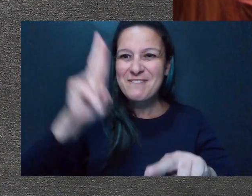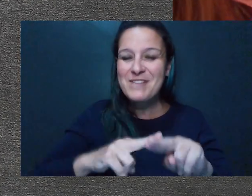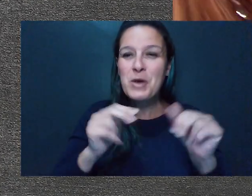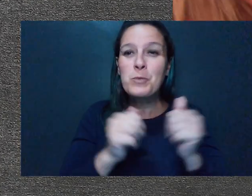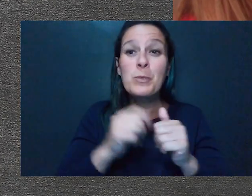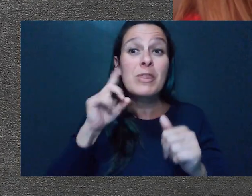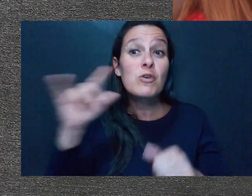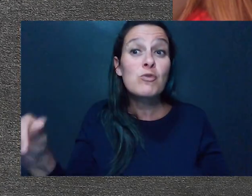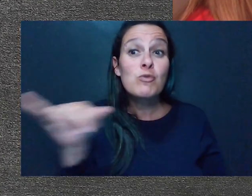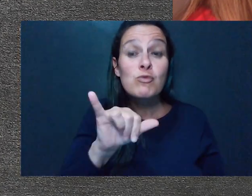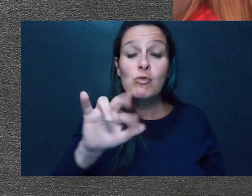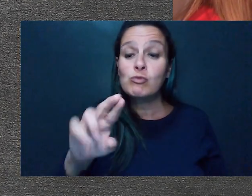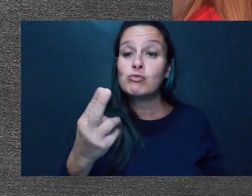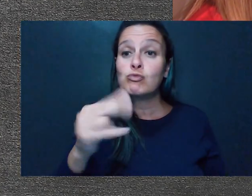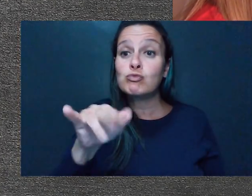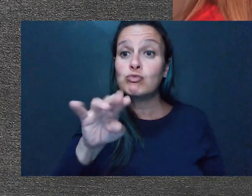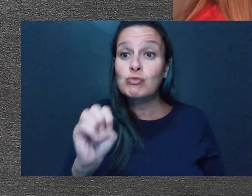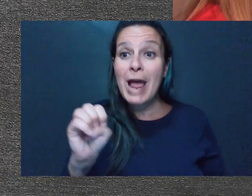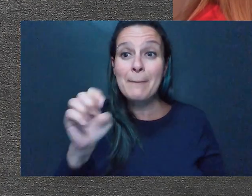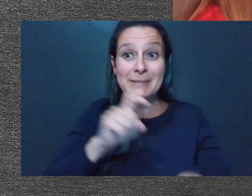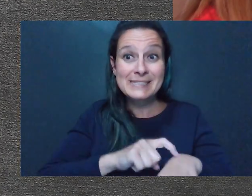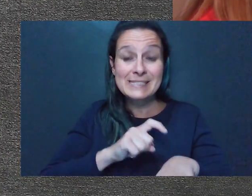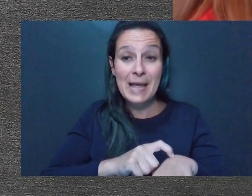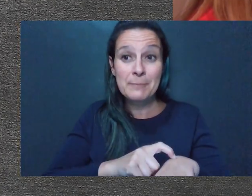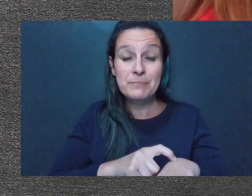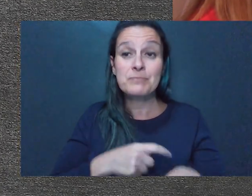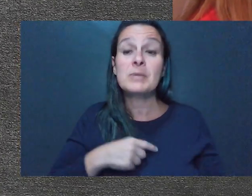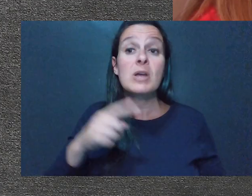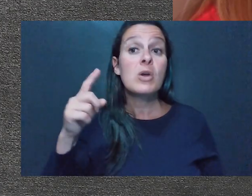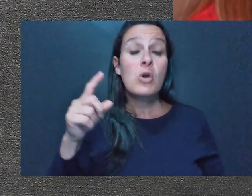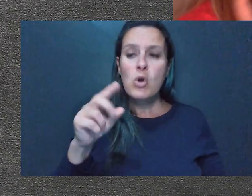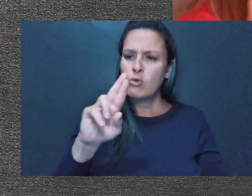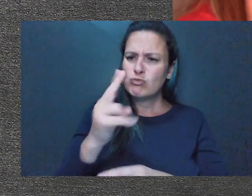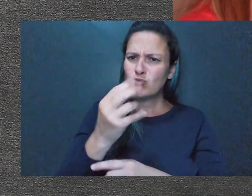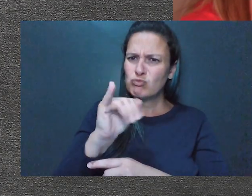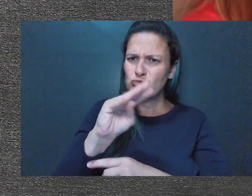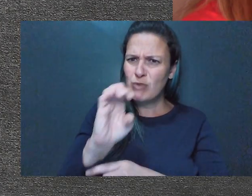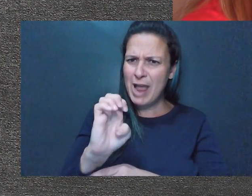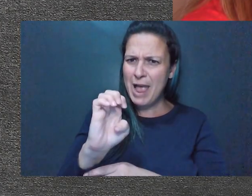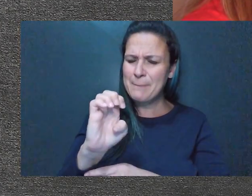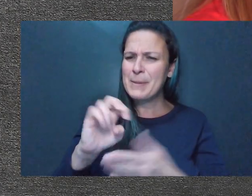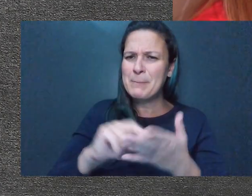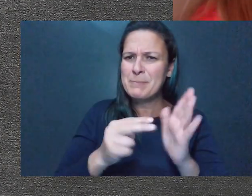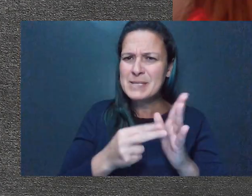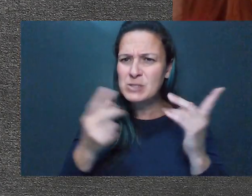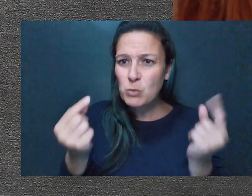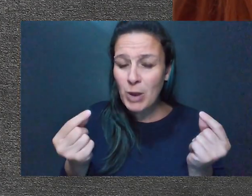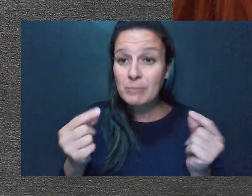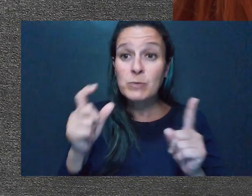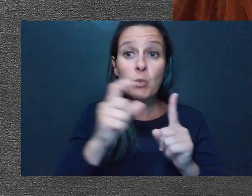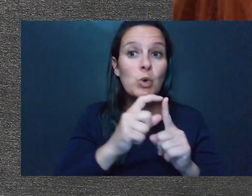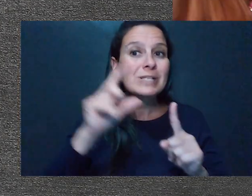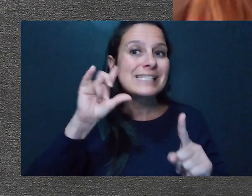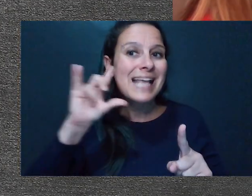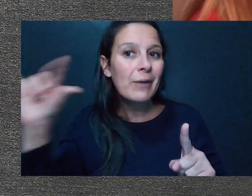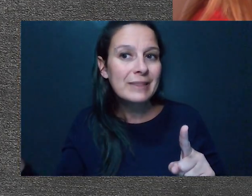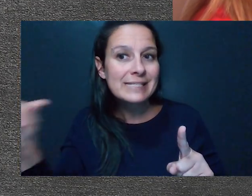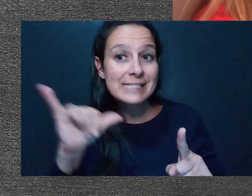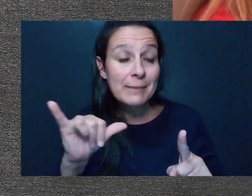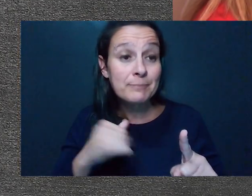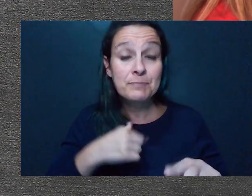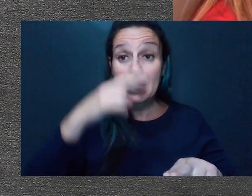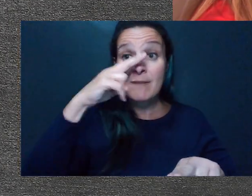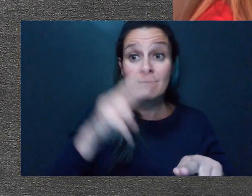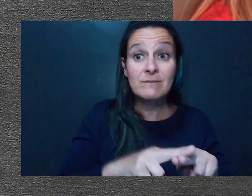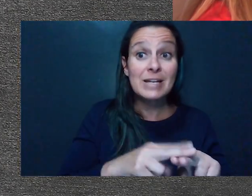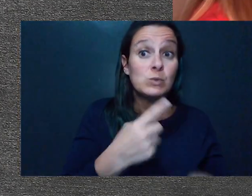rhyme time, aren't we, George? Rhyming words are words that sound the same to our ear. They're fun to